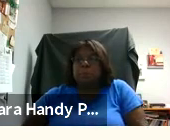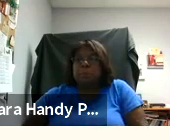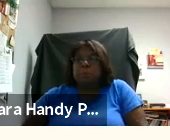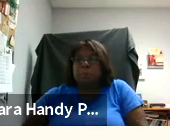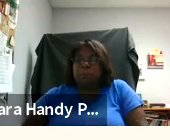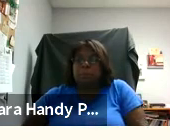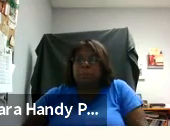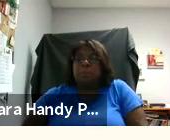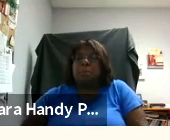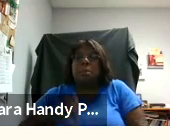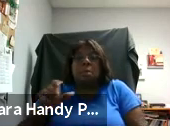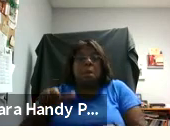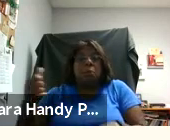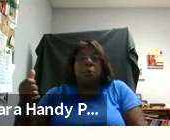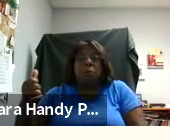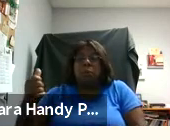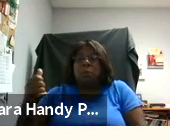Other